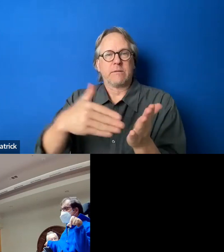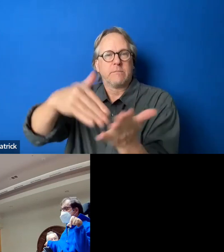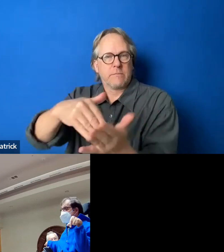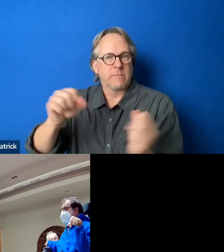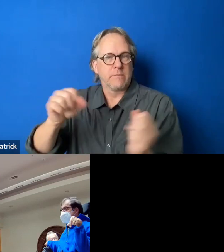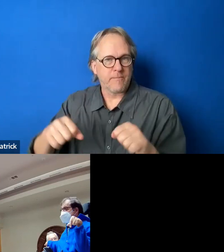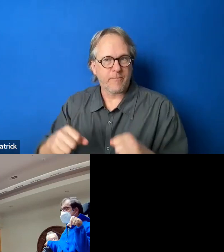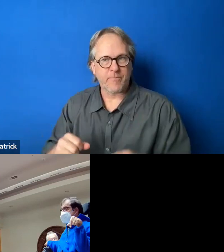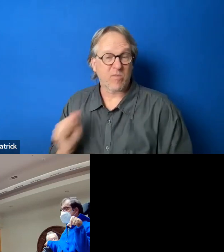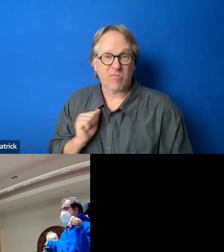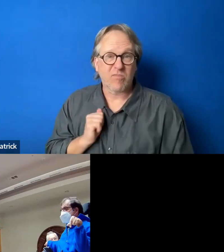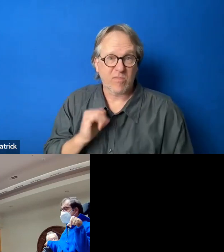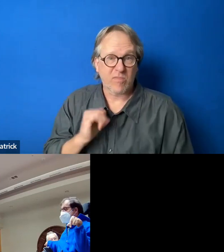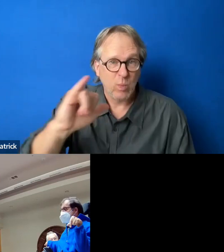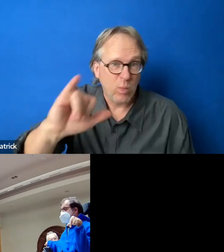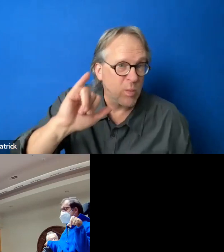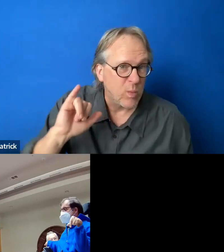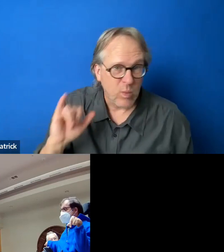I experienced that myself.